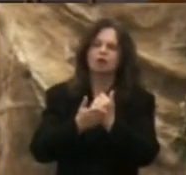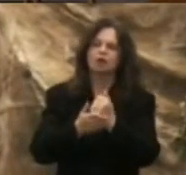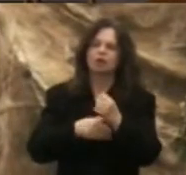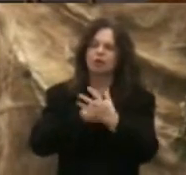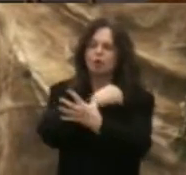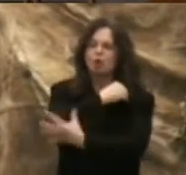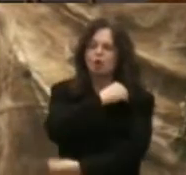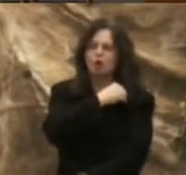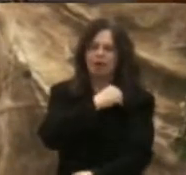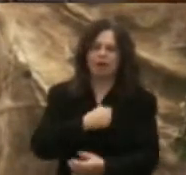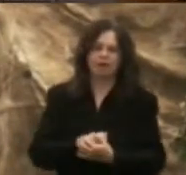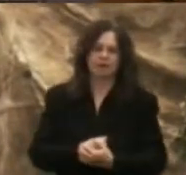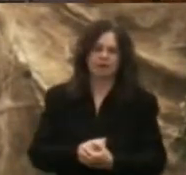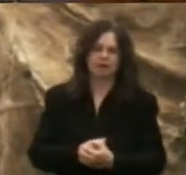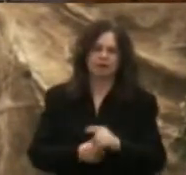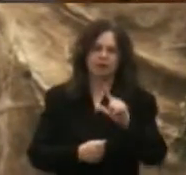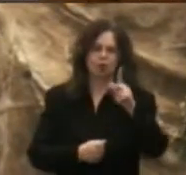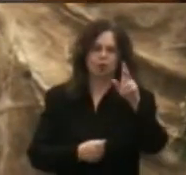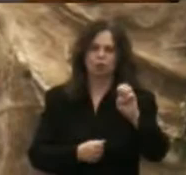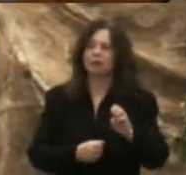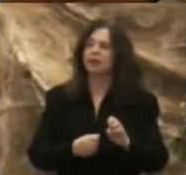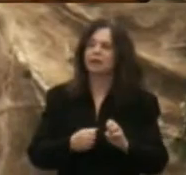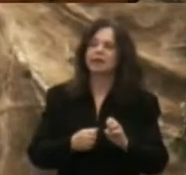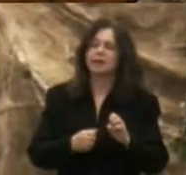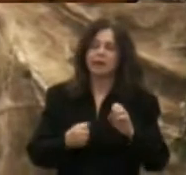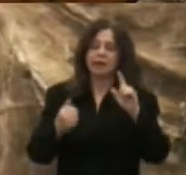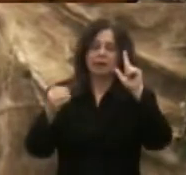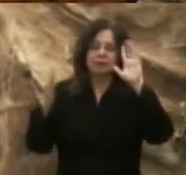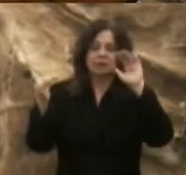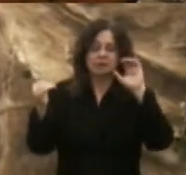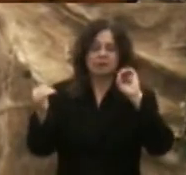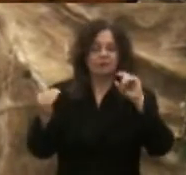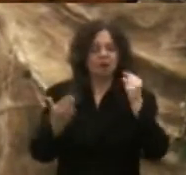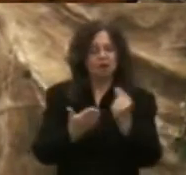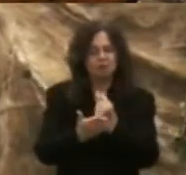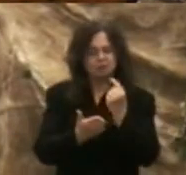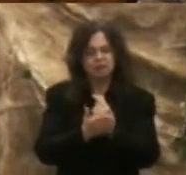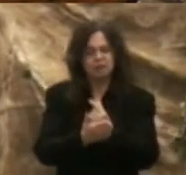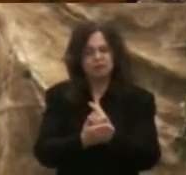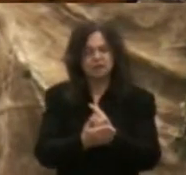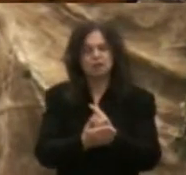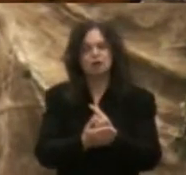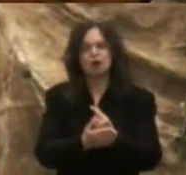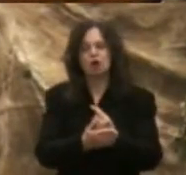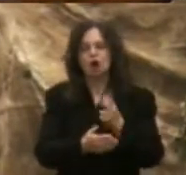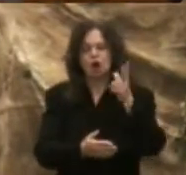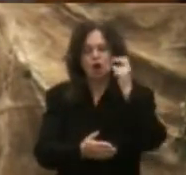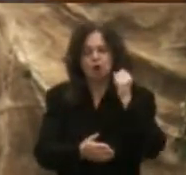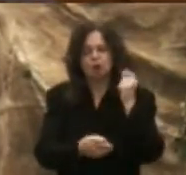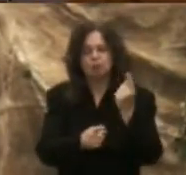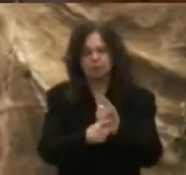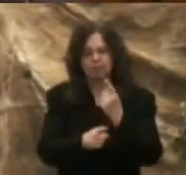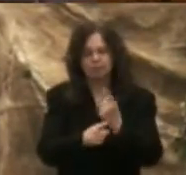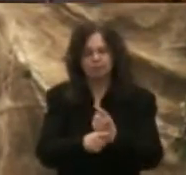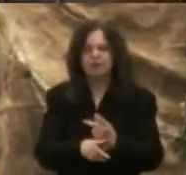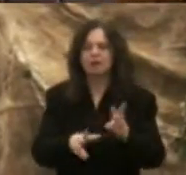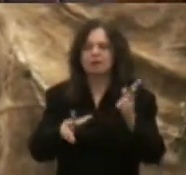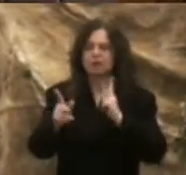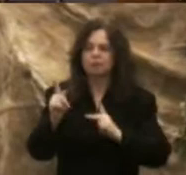Luke just expects that if the gospel is rightly heard, the people of God